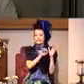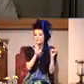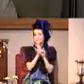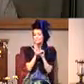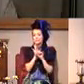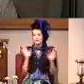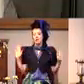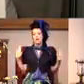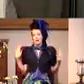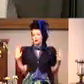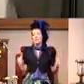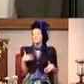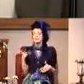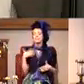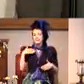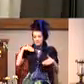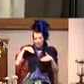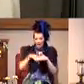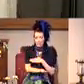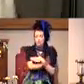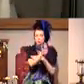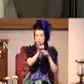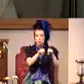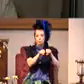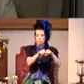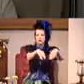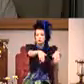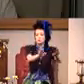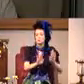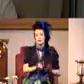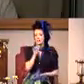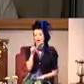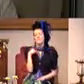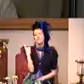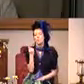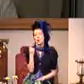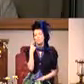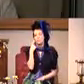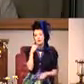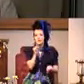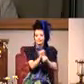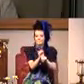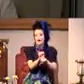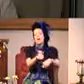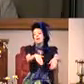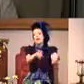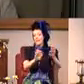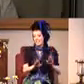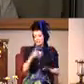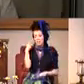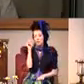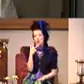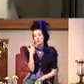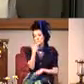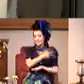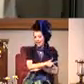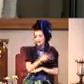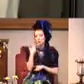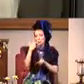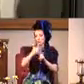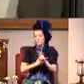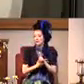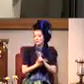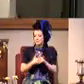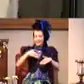our own stories of going into the tomb. May not be just for 3 days. For some it's been 3 years or 3 months or maybe 30 years.